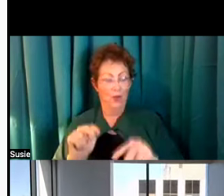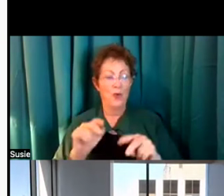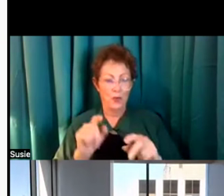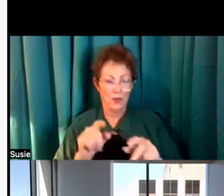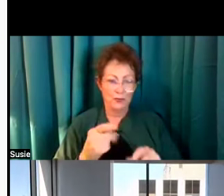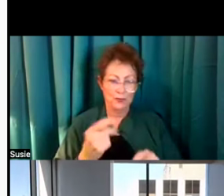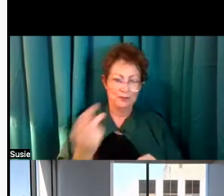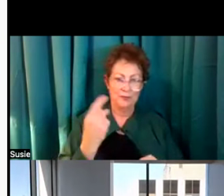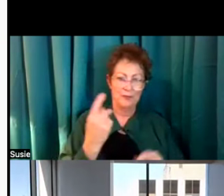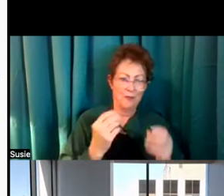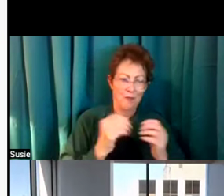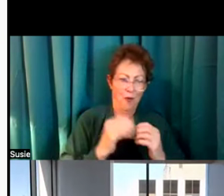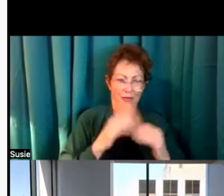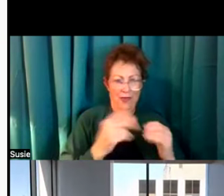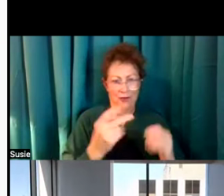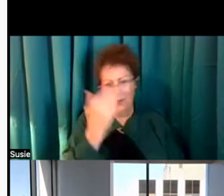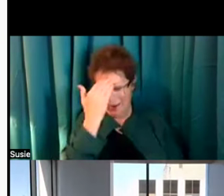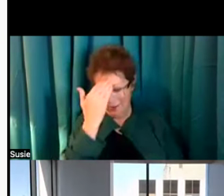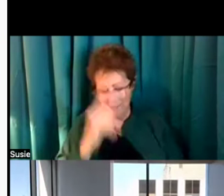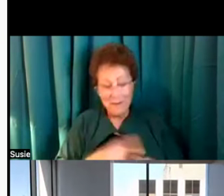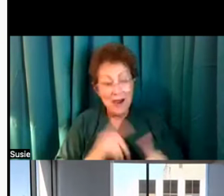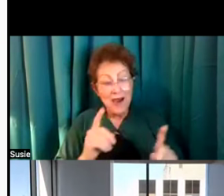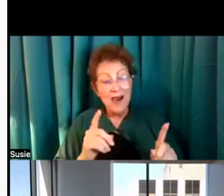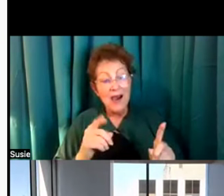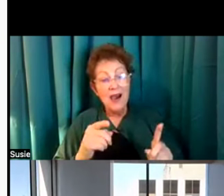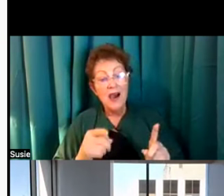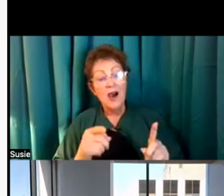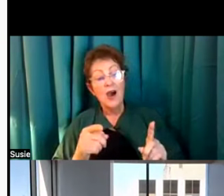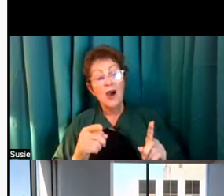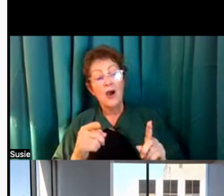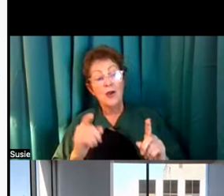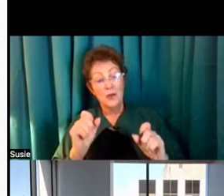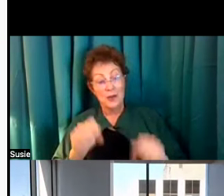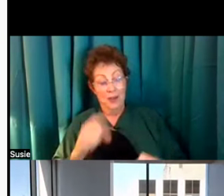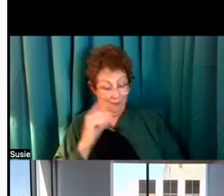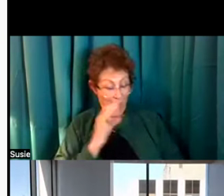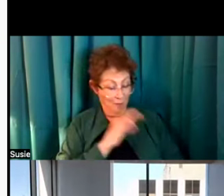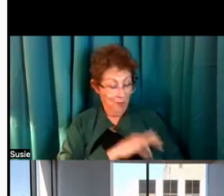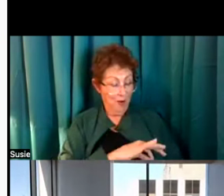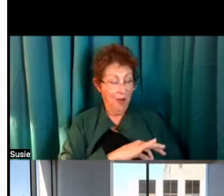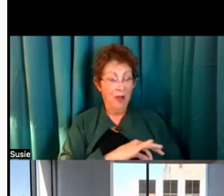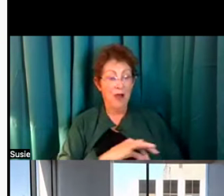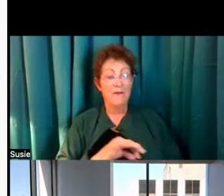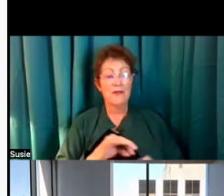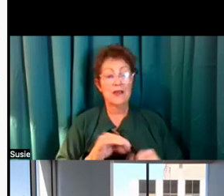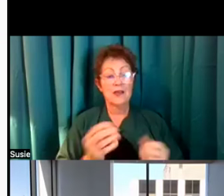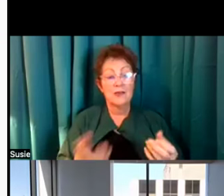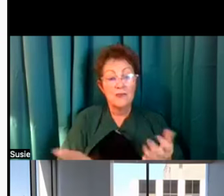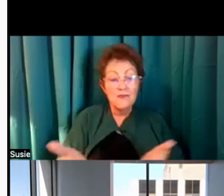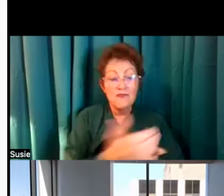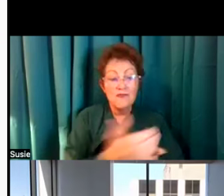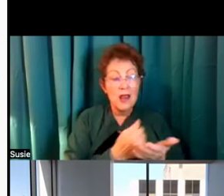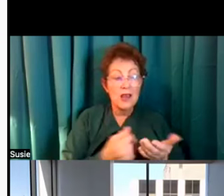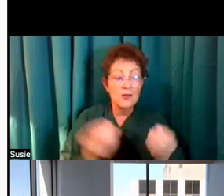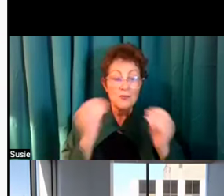I. And so you can, in that for-profit entity, raise investment capital. You